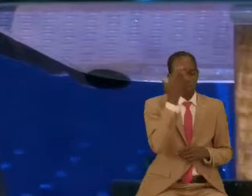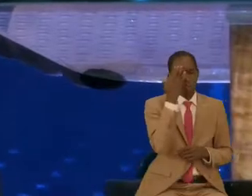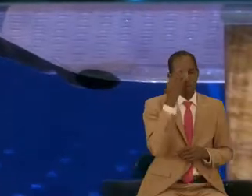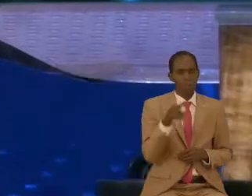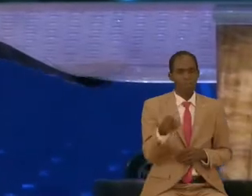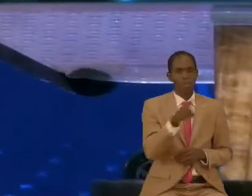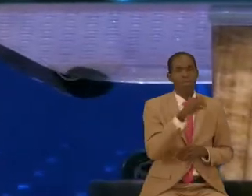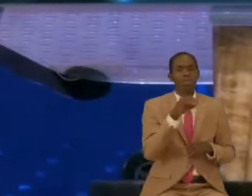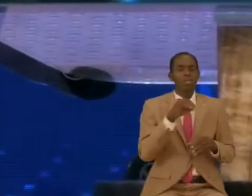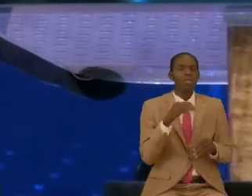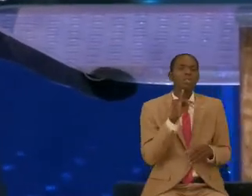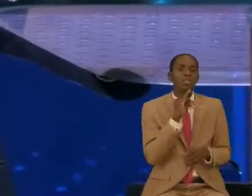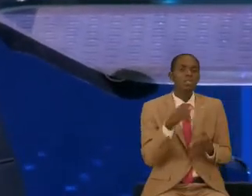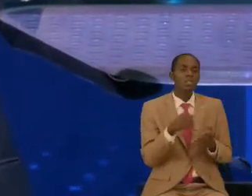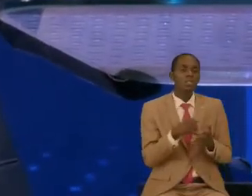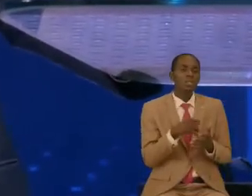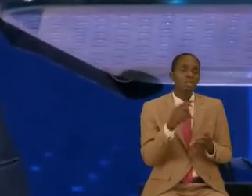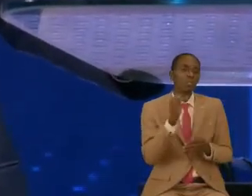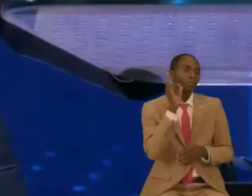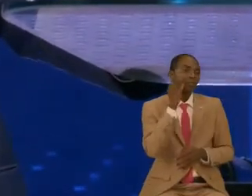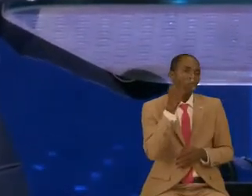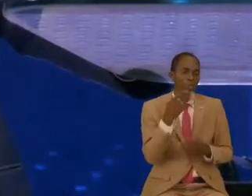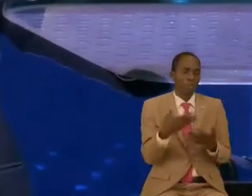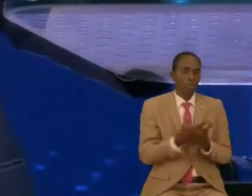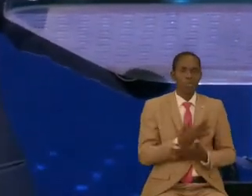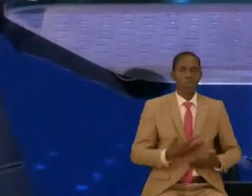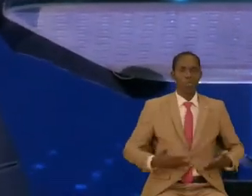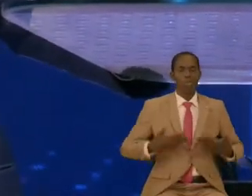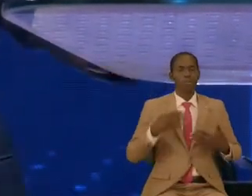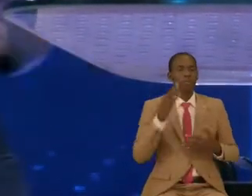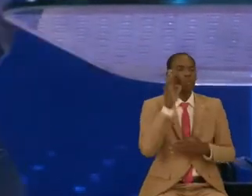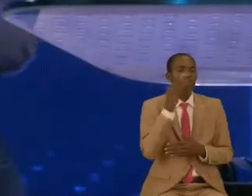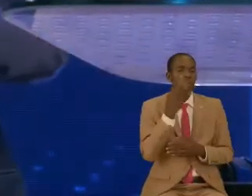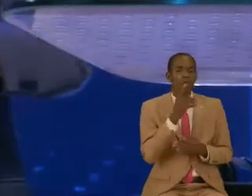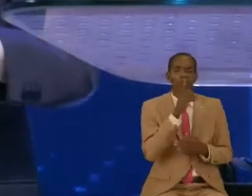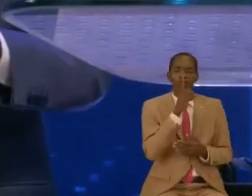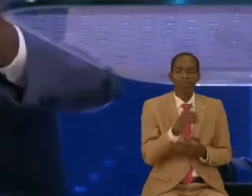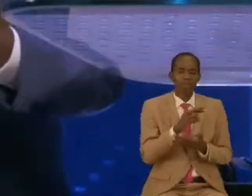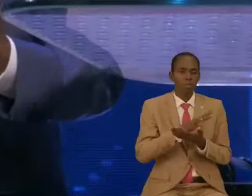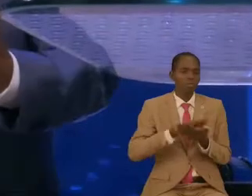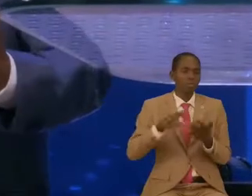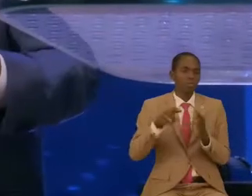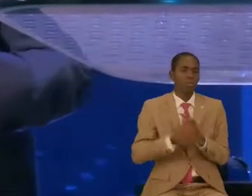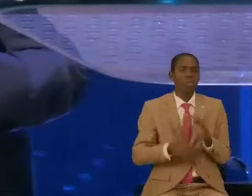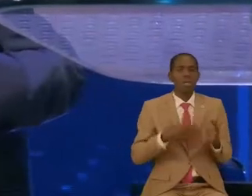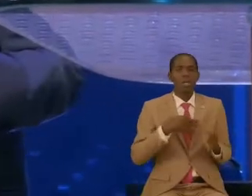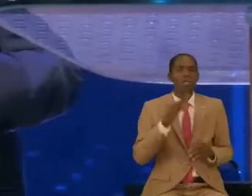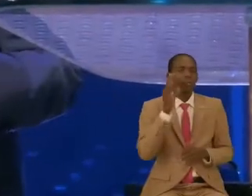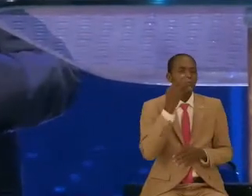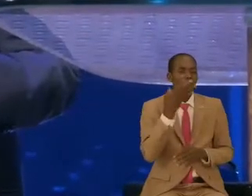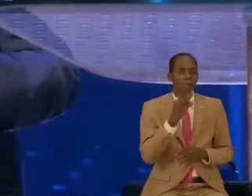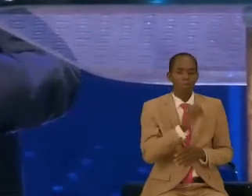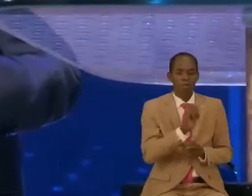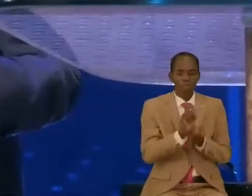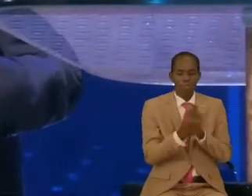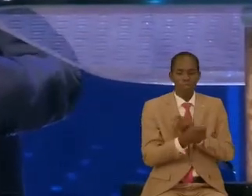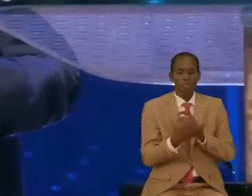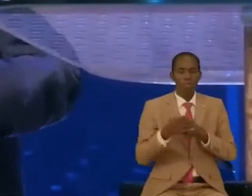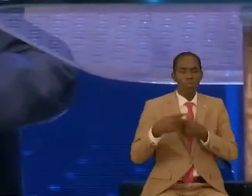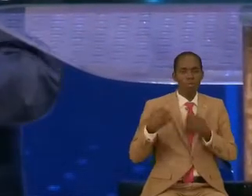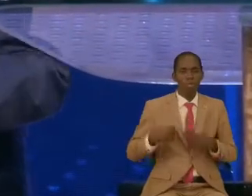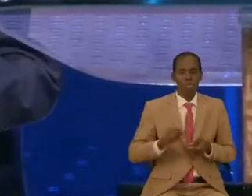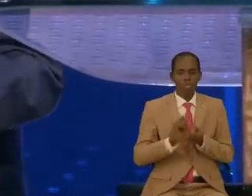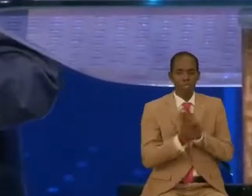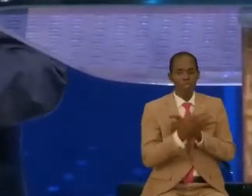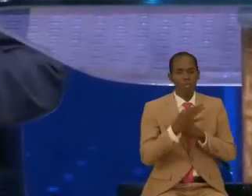fruit of the new life, the fruit of true righteousness, and the fruit of a change of heart, of a change